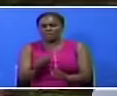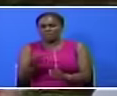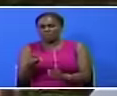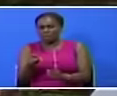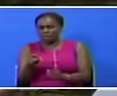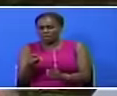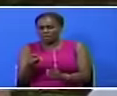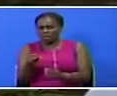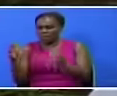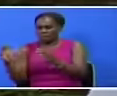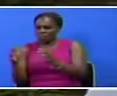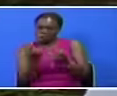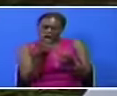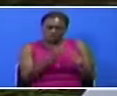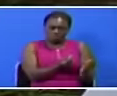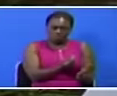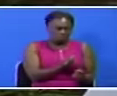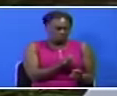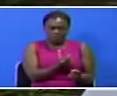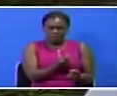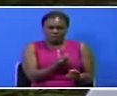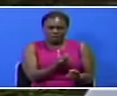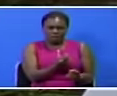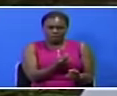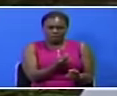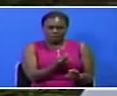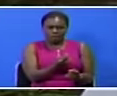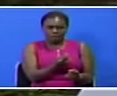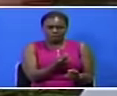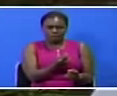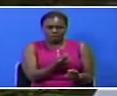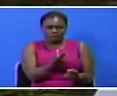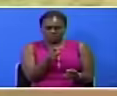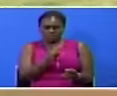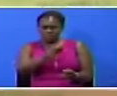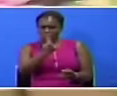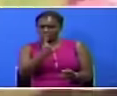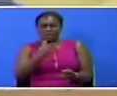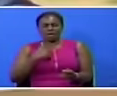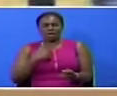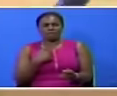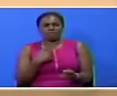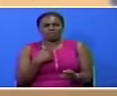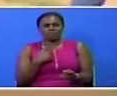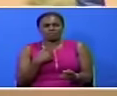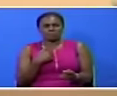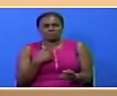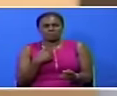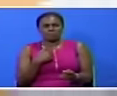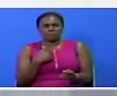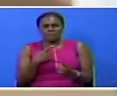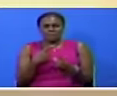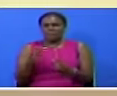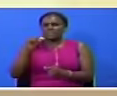formations, not only the majority but also minority, would be questioned. But in a